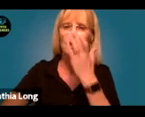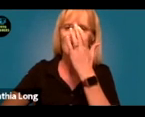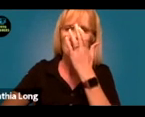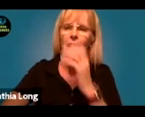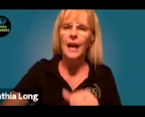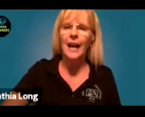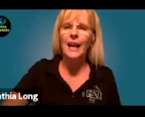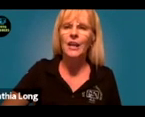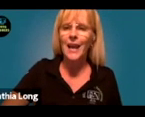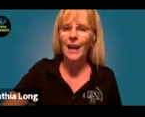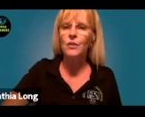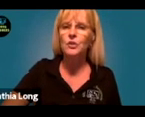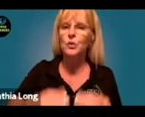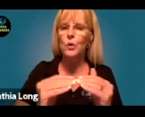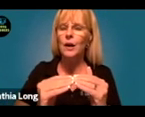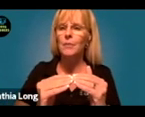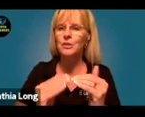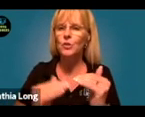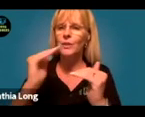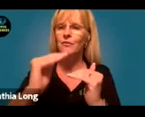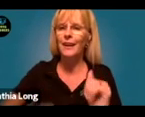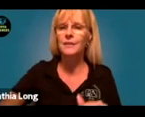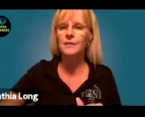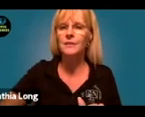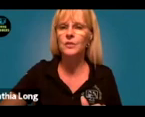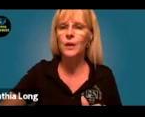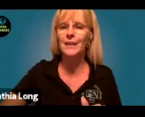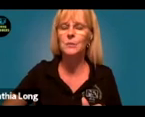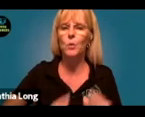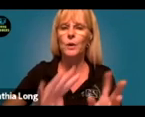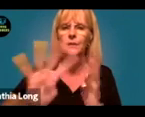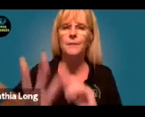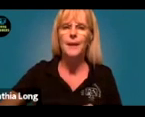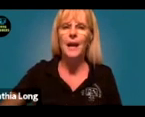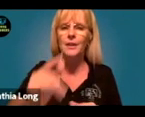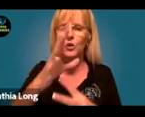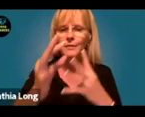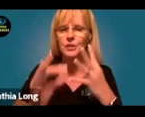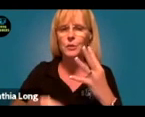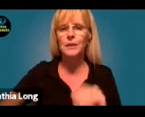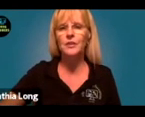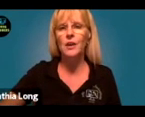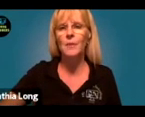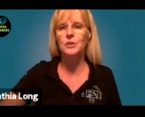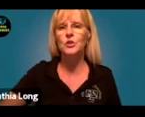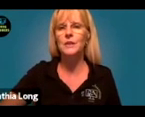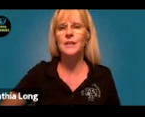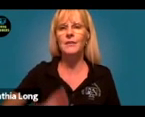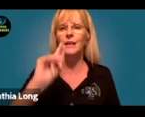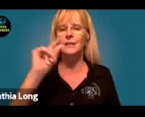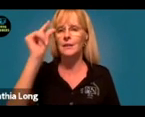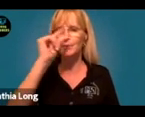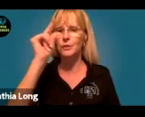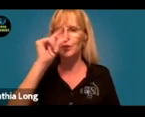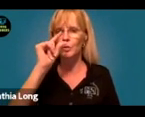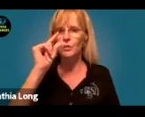here. And you can go to advance to export it. And then you have so many different options. You can save it